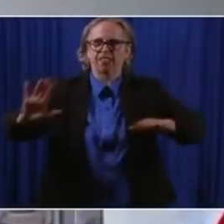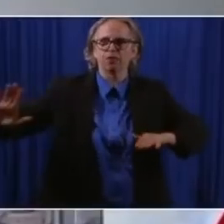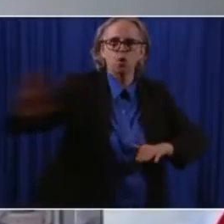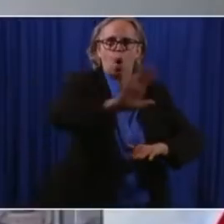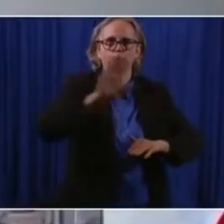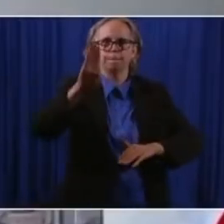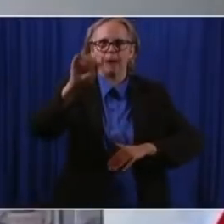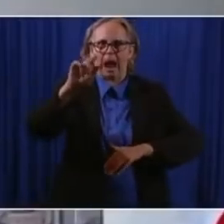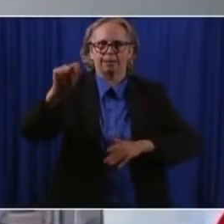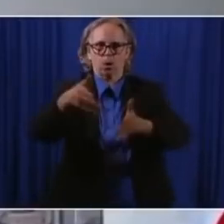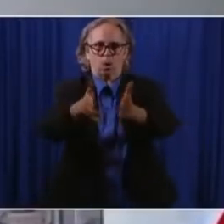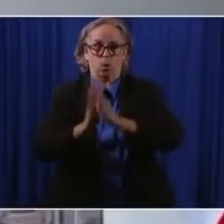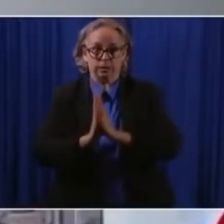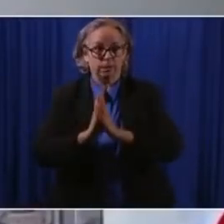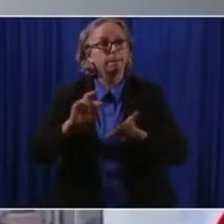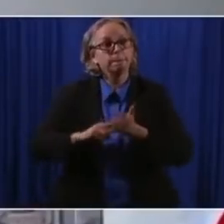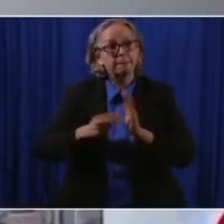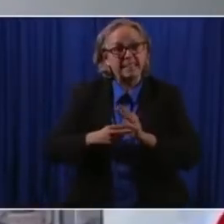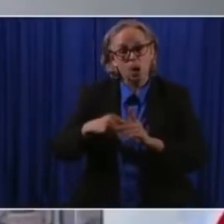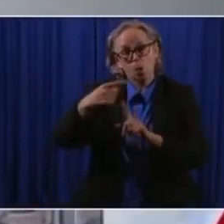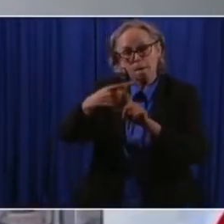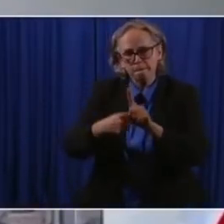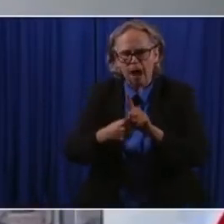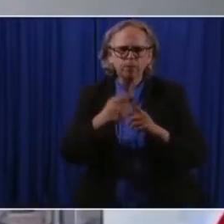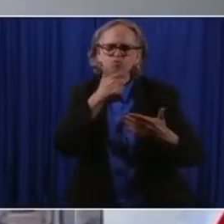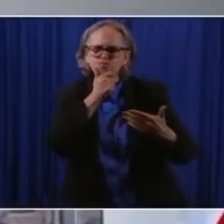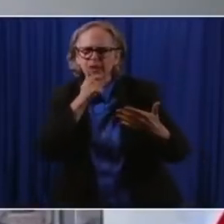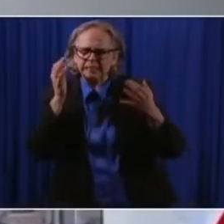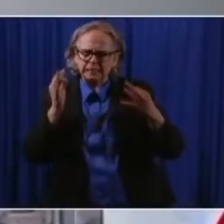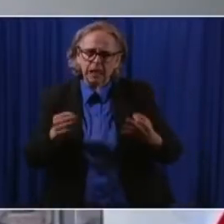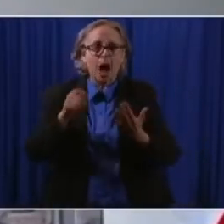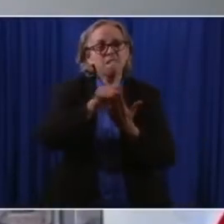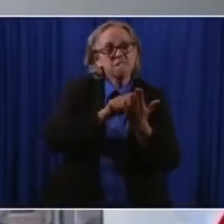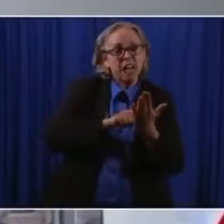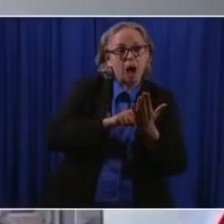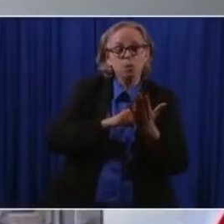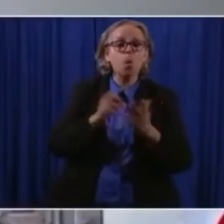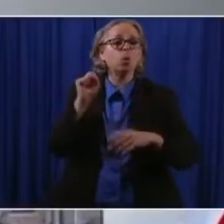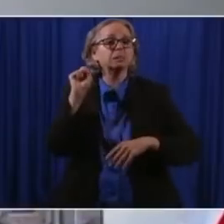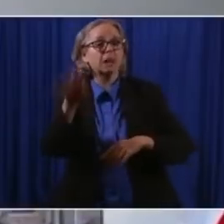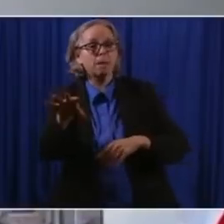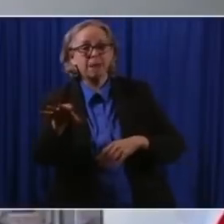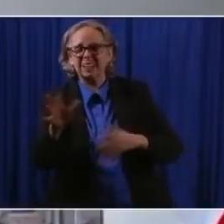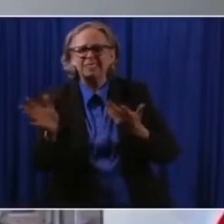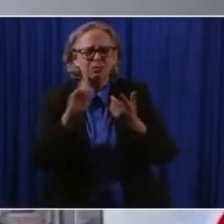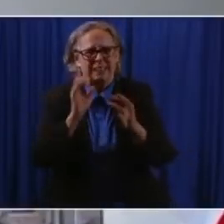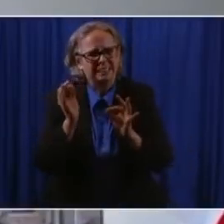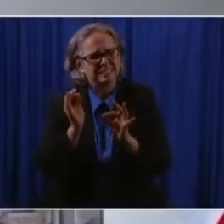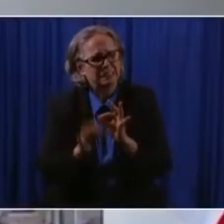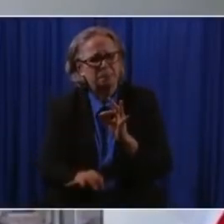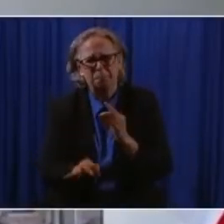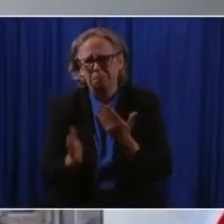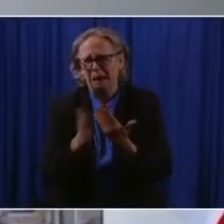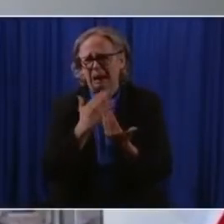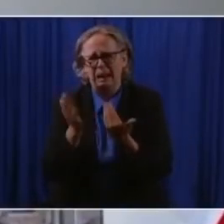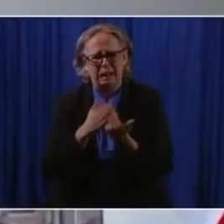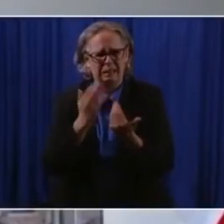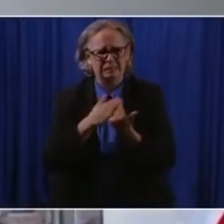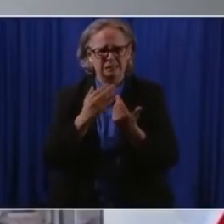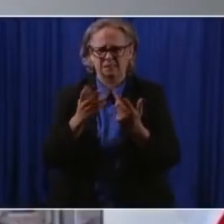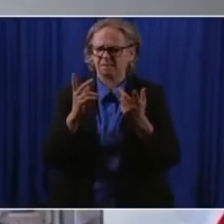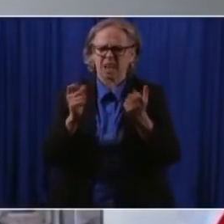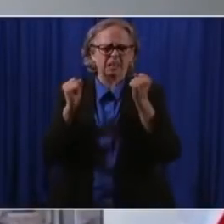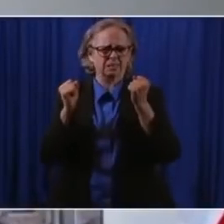get its stamp on it, and mail it back in. And it is easy to do. There are a variety of ways to go through